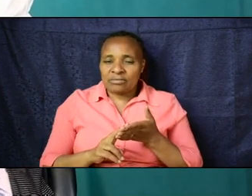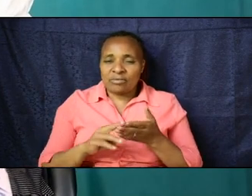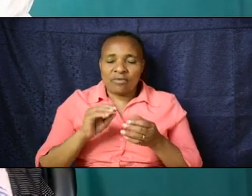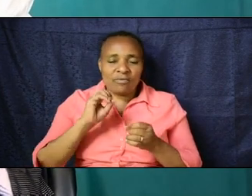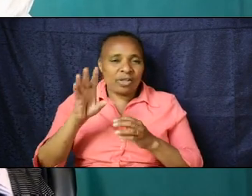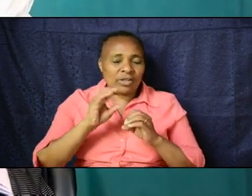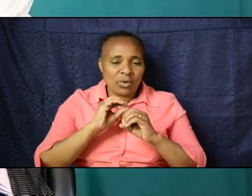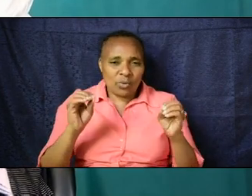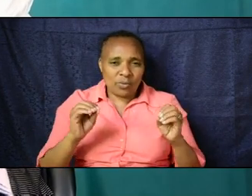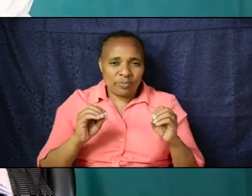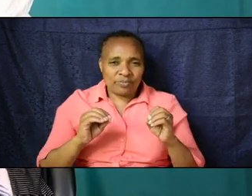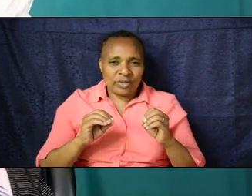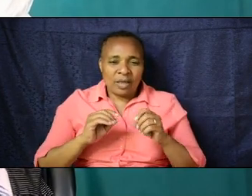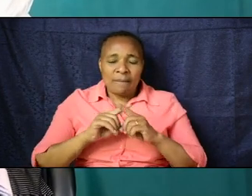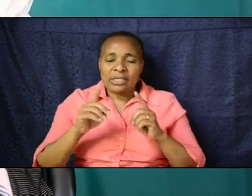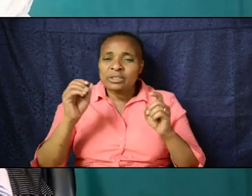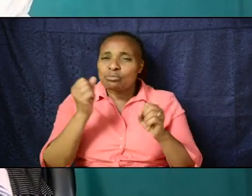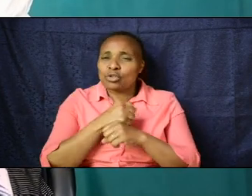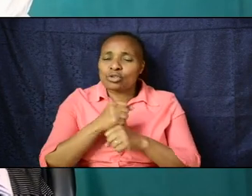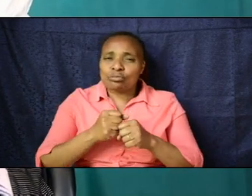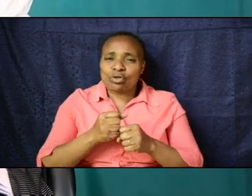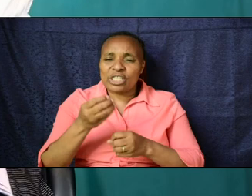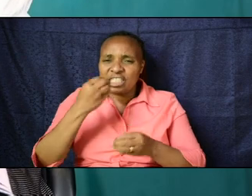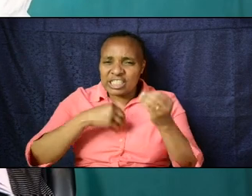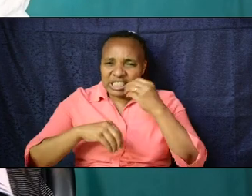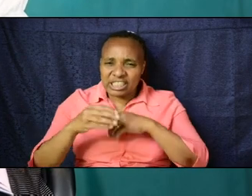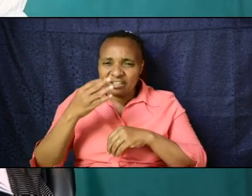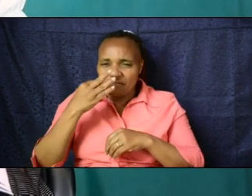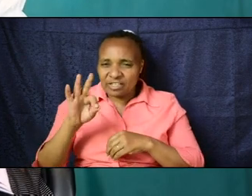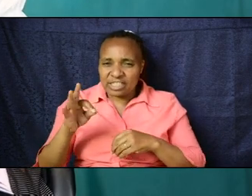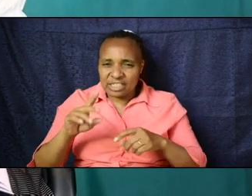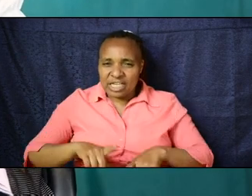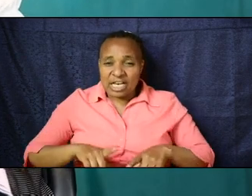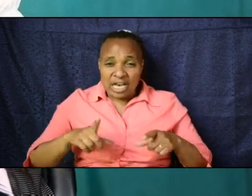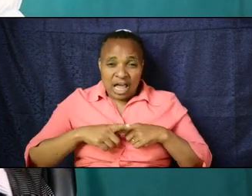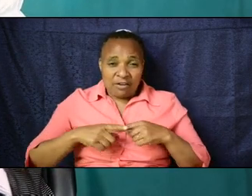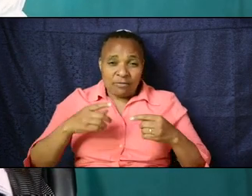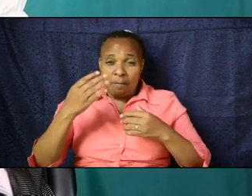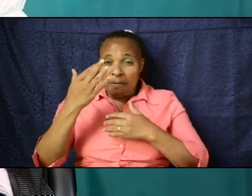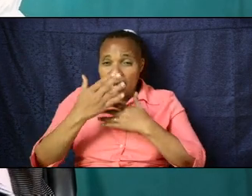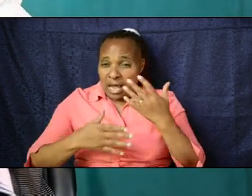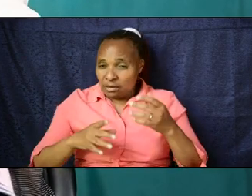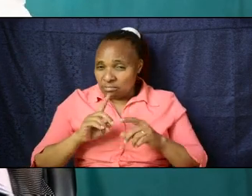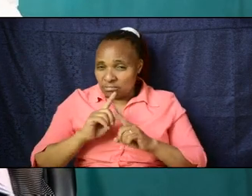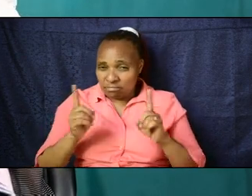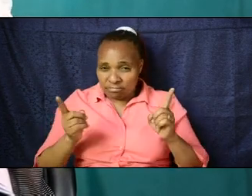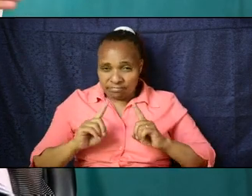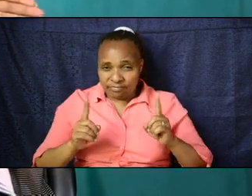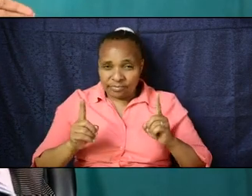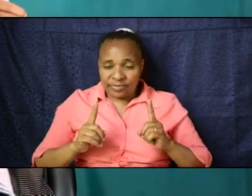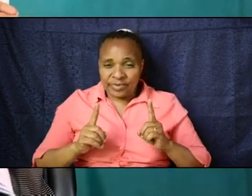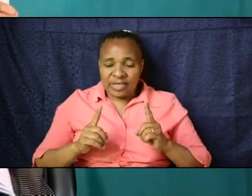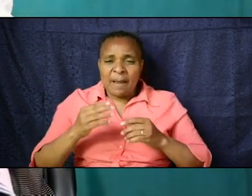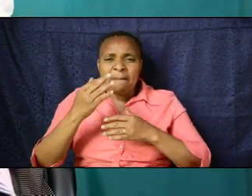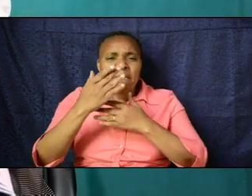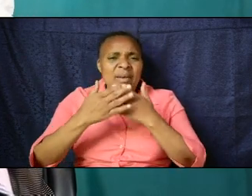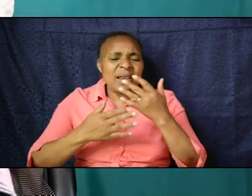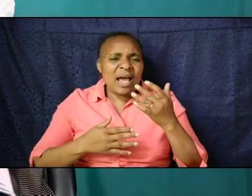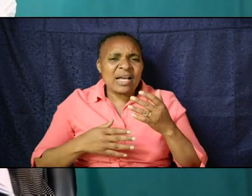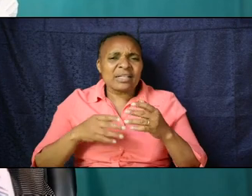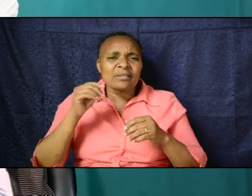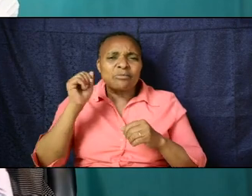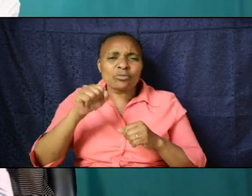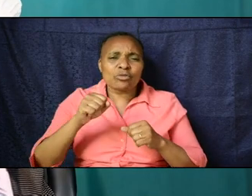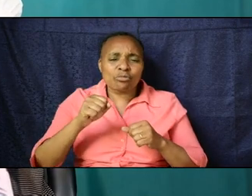further, but you shall not eat flesh with its life, that is blood. So blood has been kind of